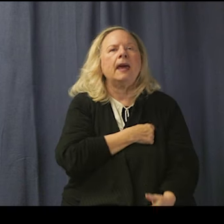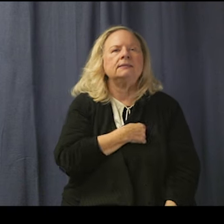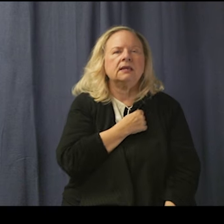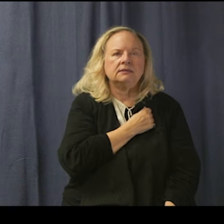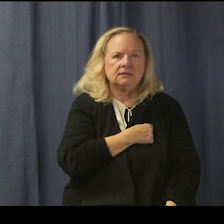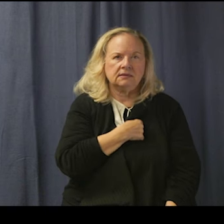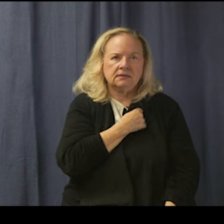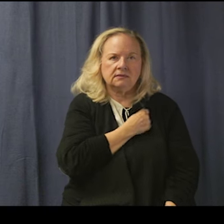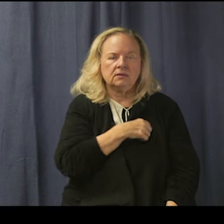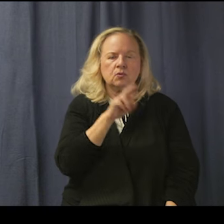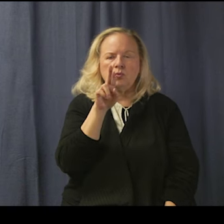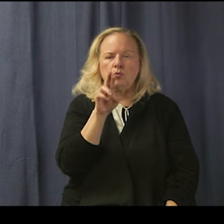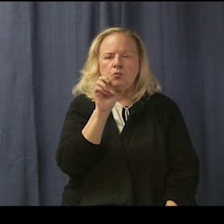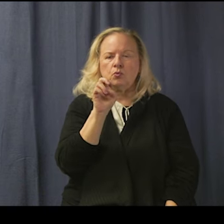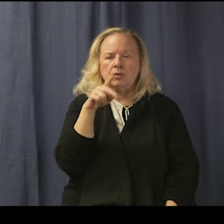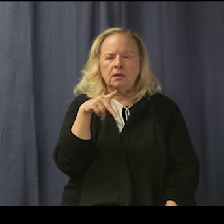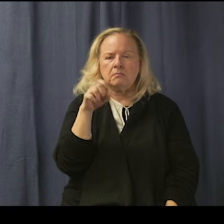Repentance, right?